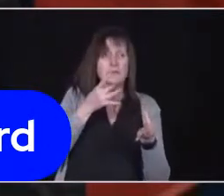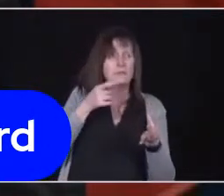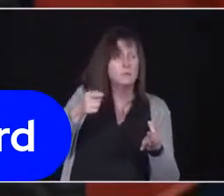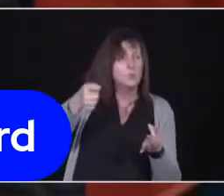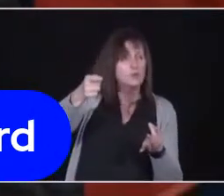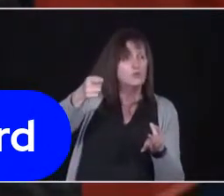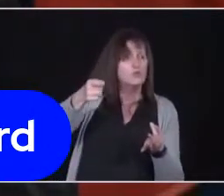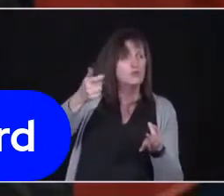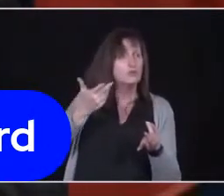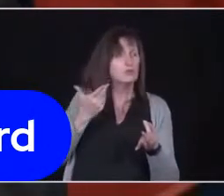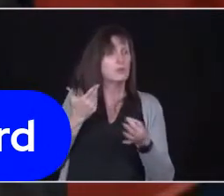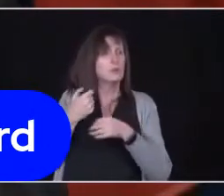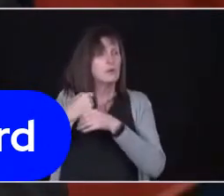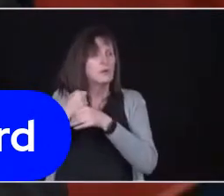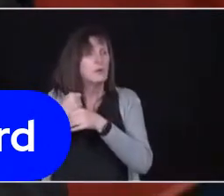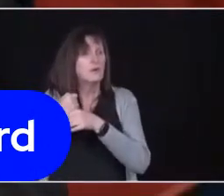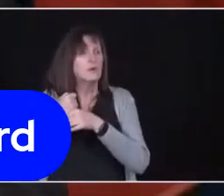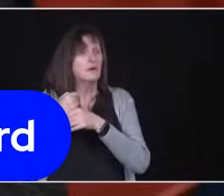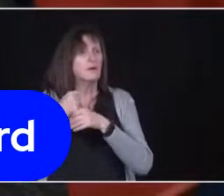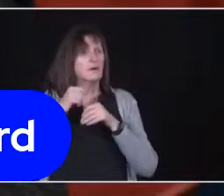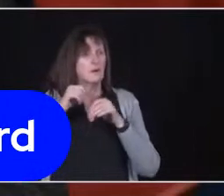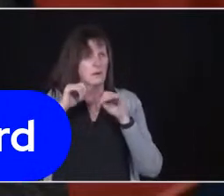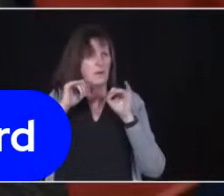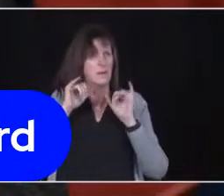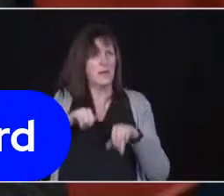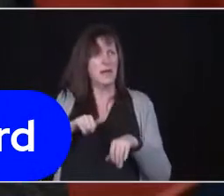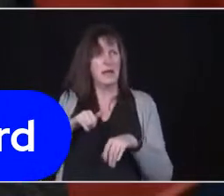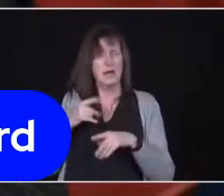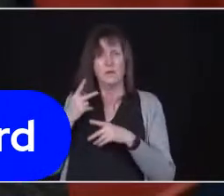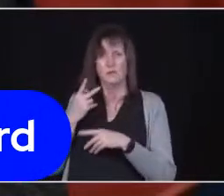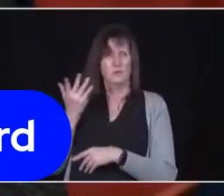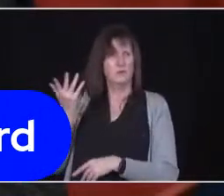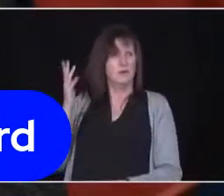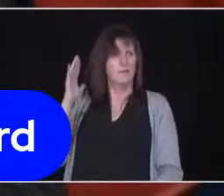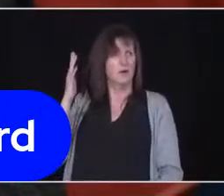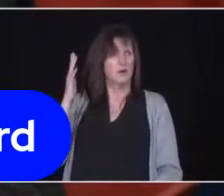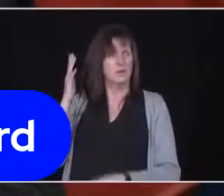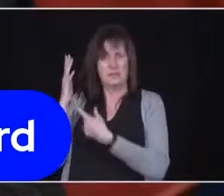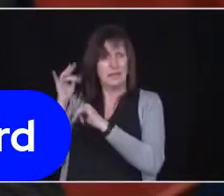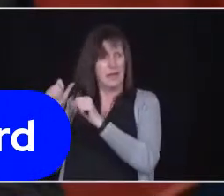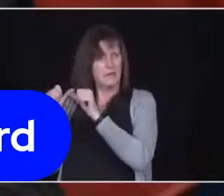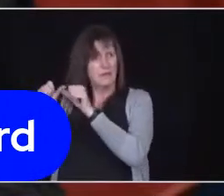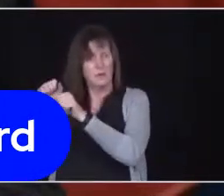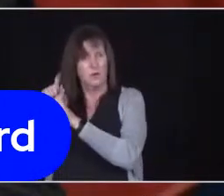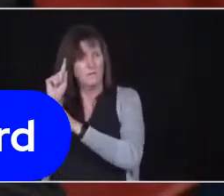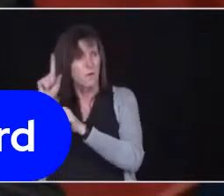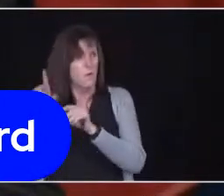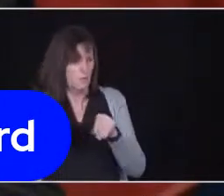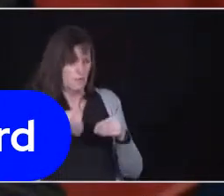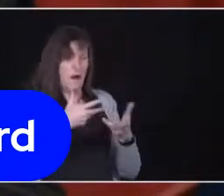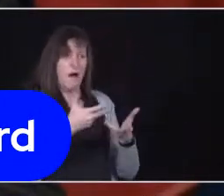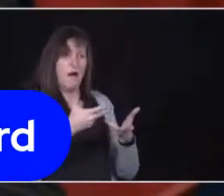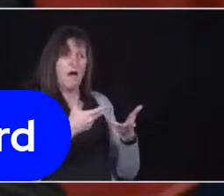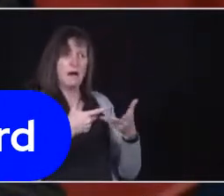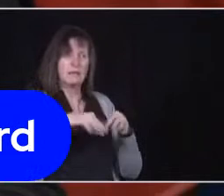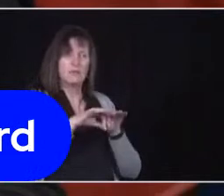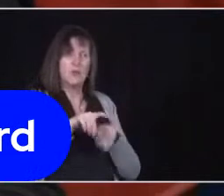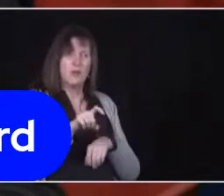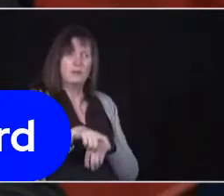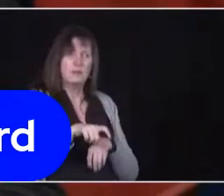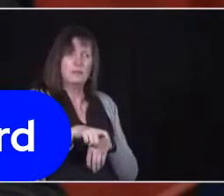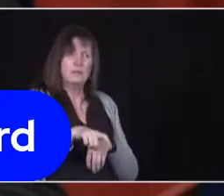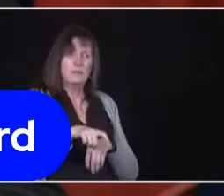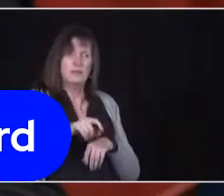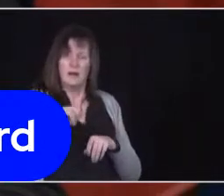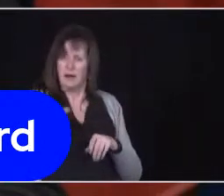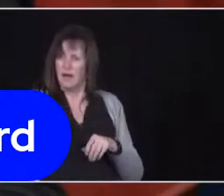on and on. What we need to do, I'll tell you what we need to do. First of all, we need to make sure the mobility